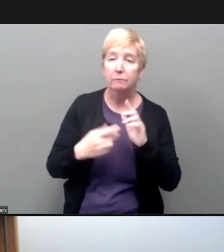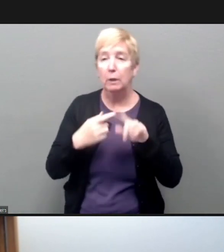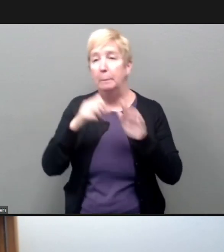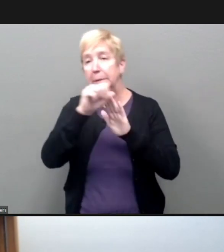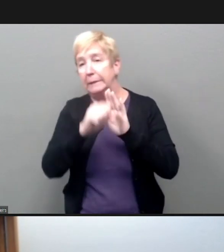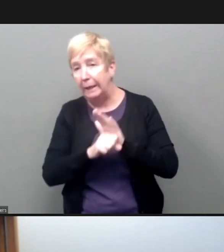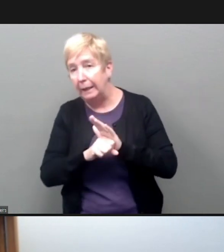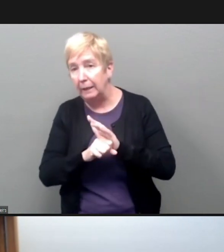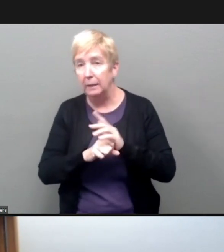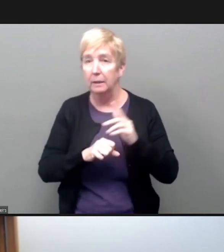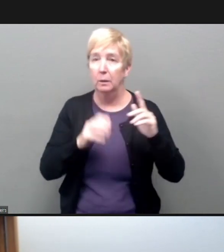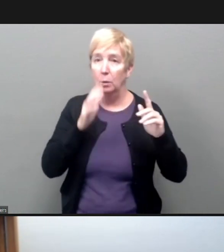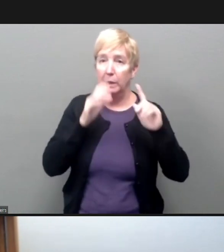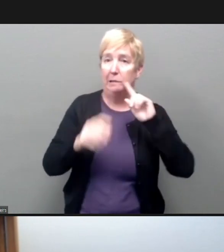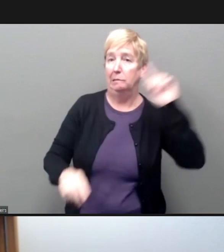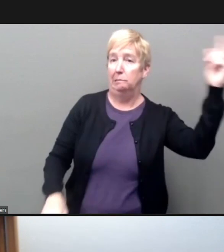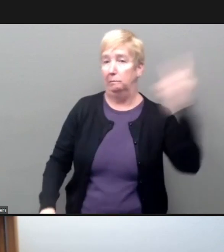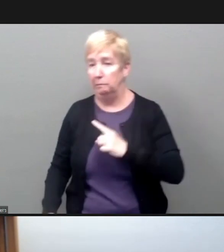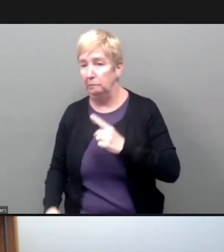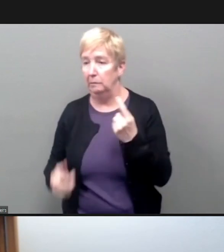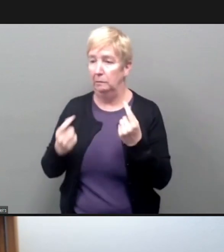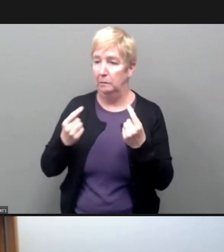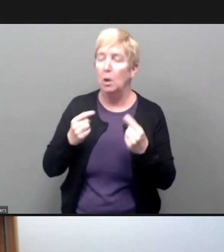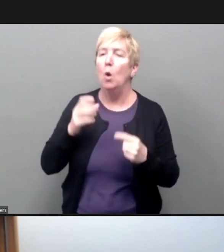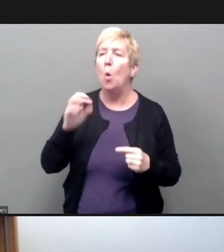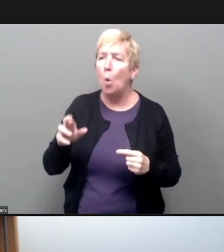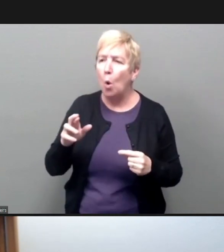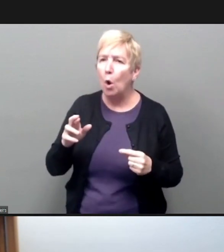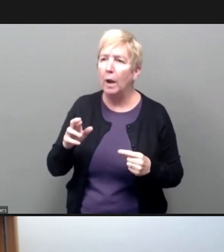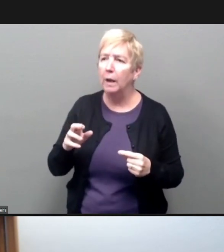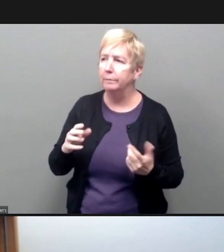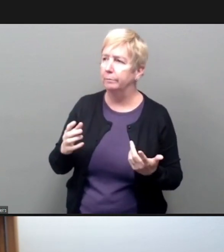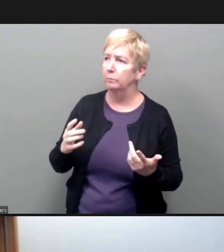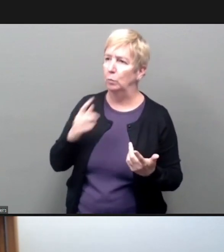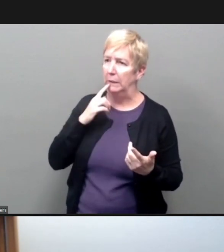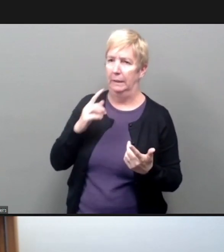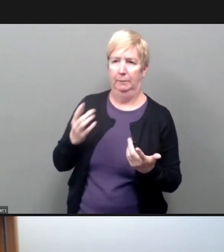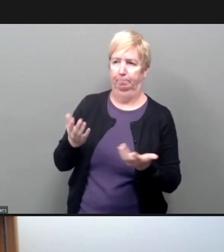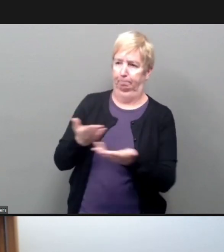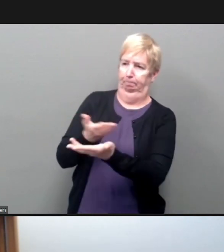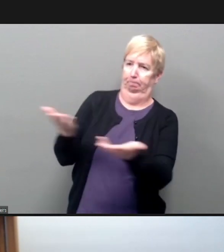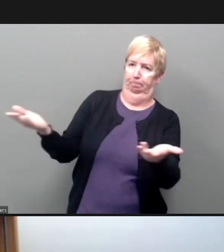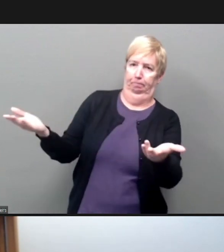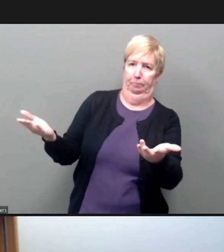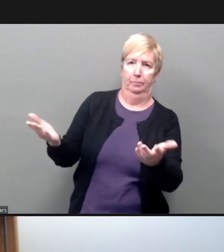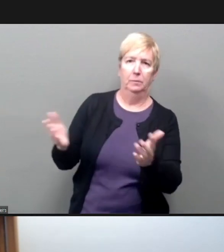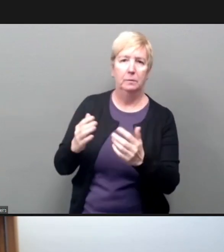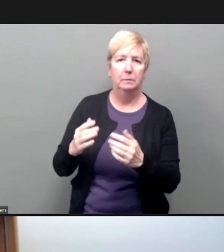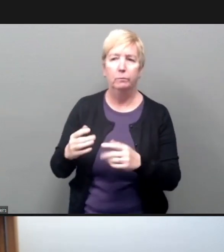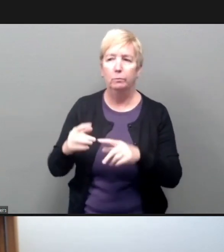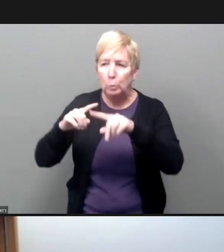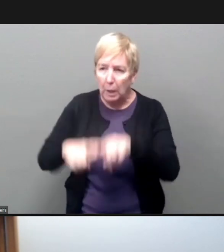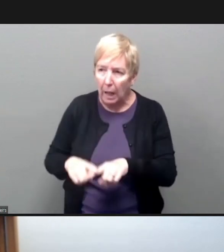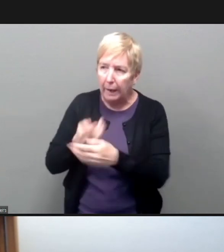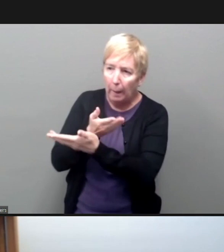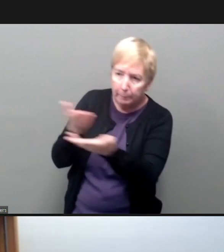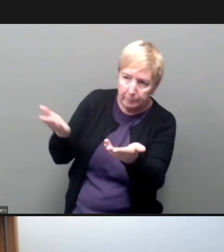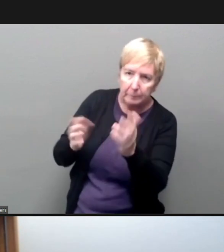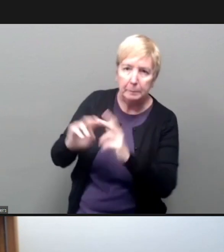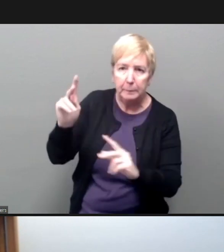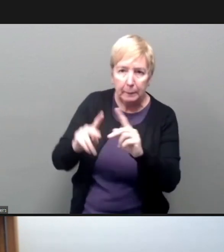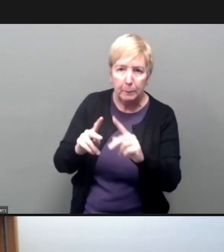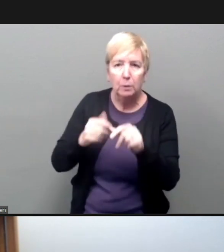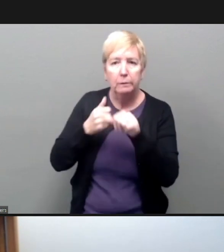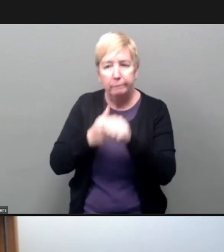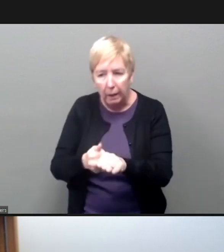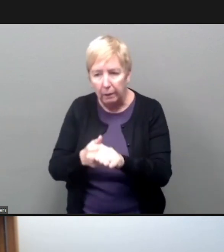make their best decisions and maybe expect a little guidance from the state, but maybe not necessarily the rules on how many